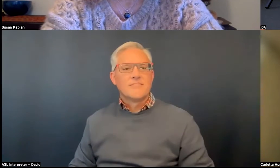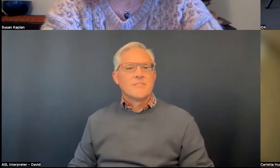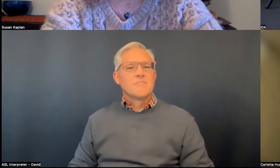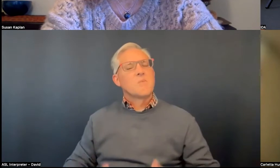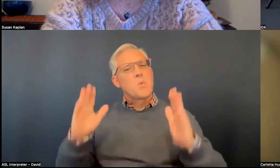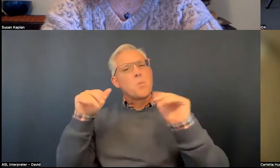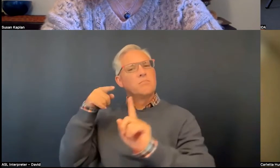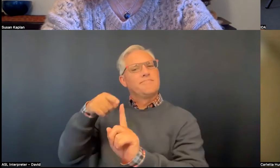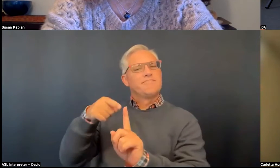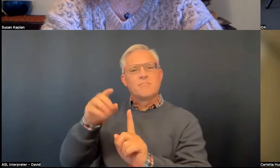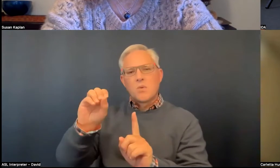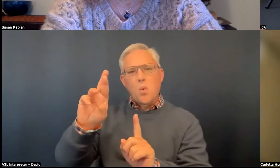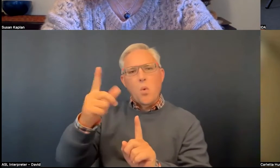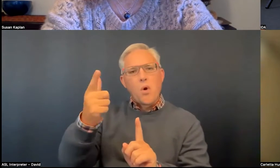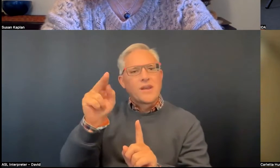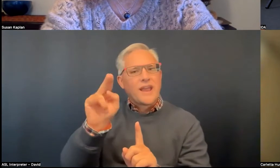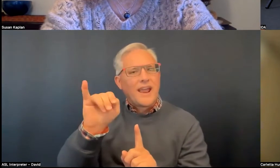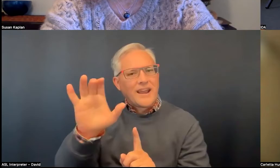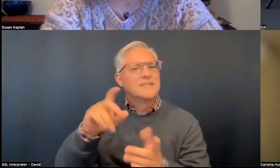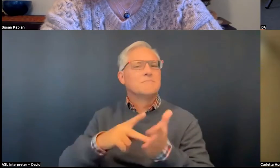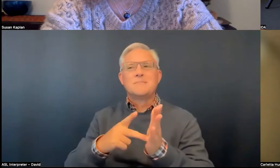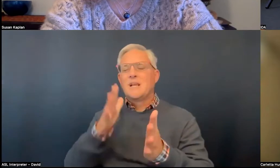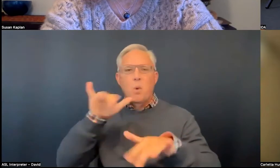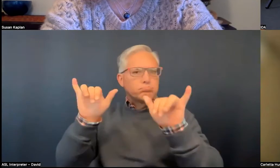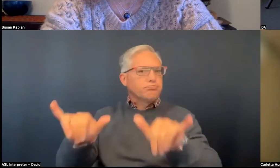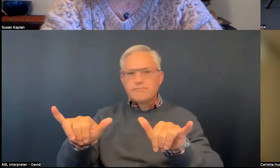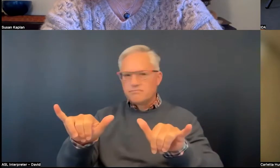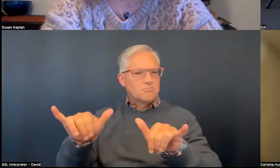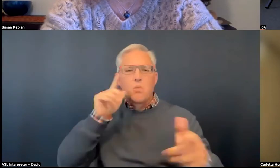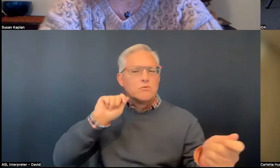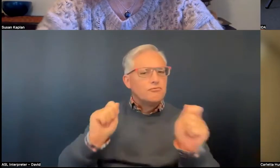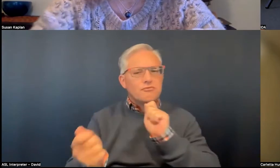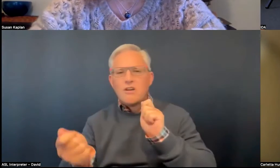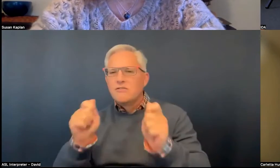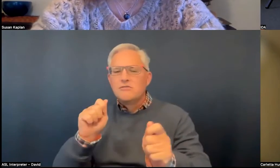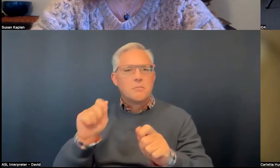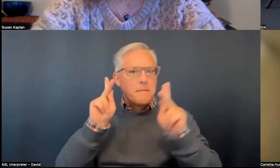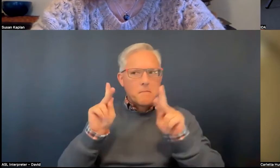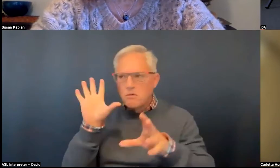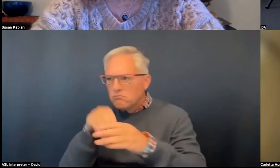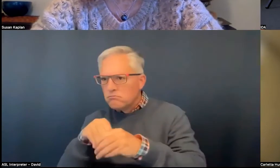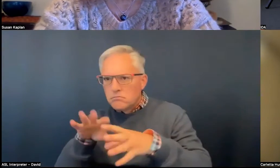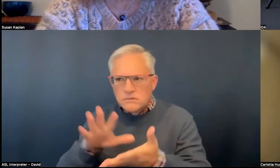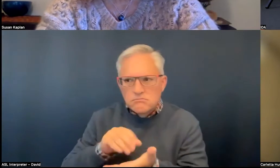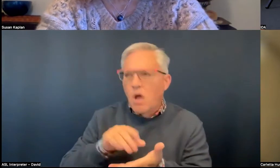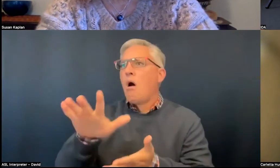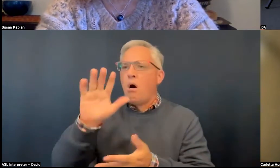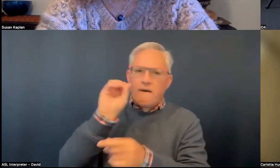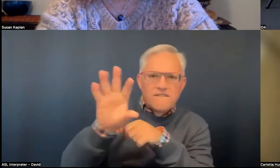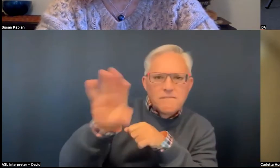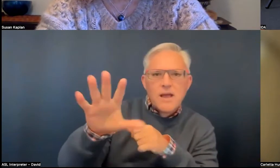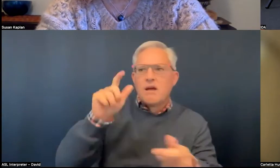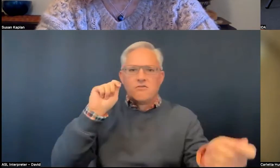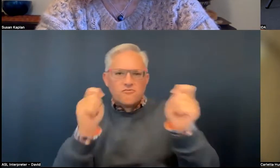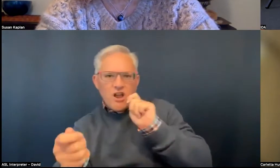will grow and change as we get input from our audiences. And so based on